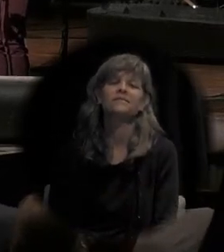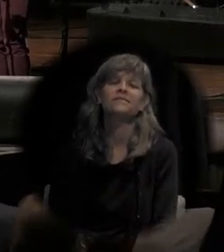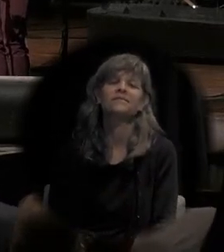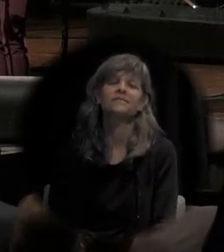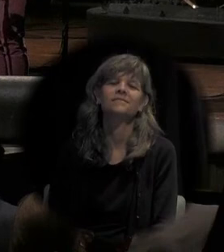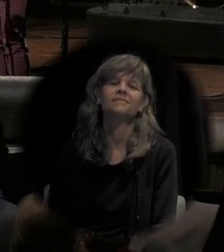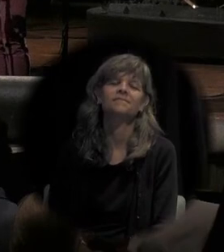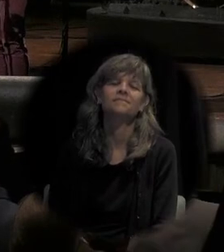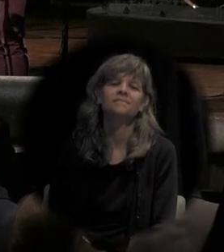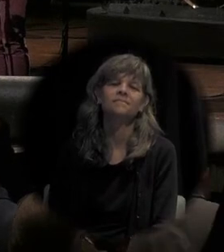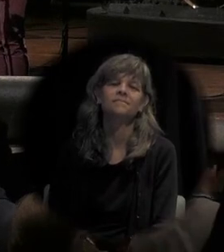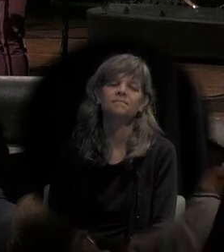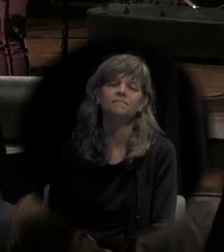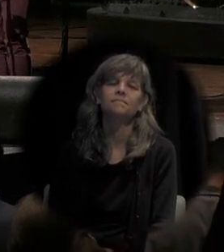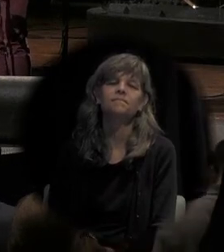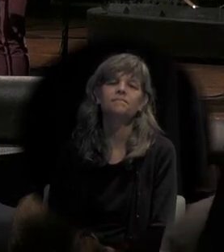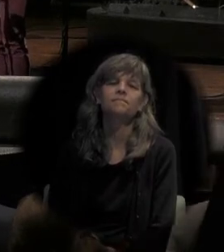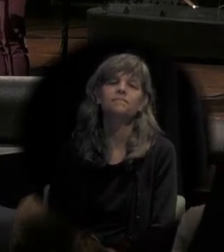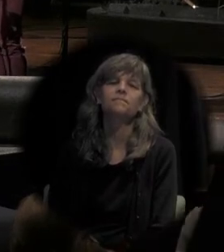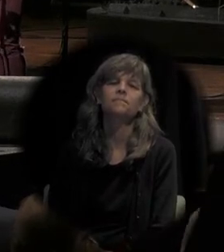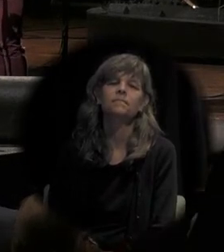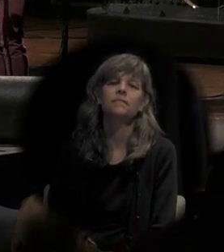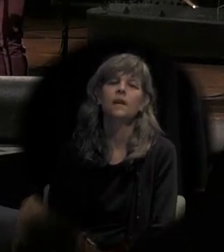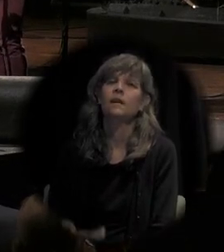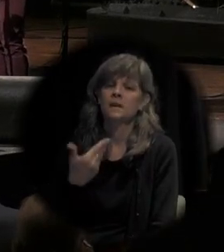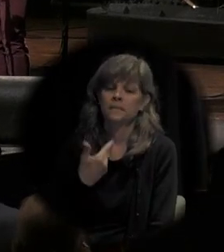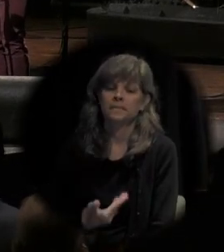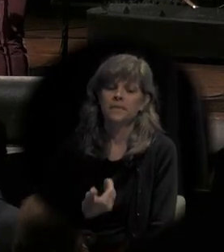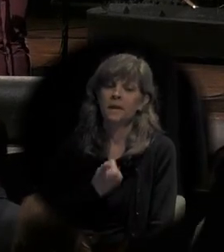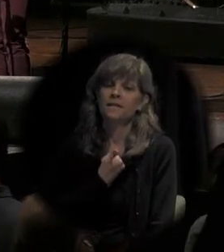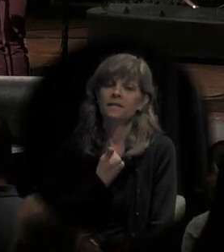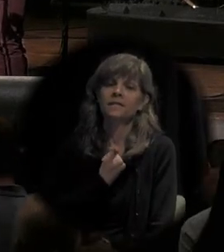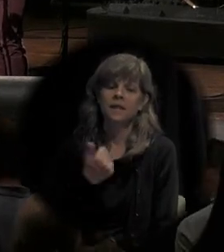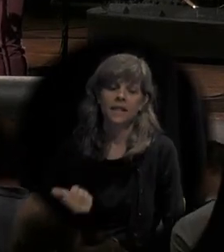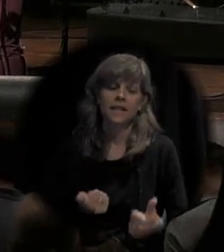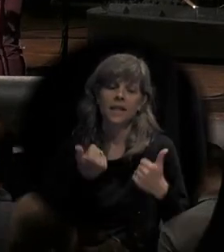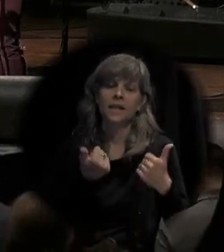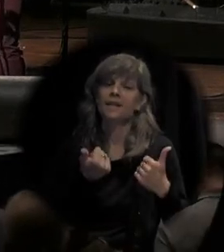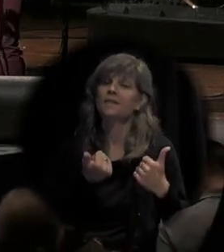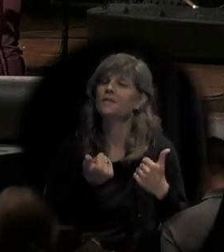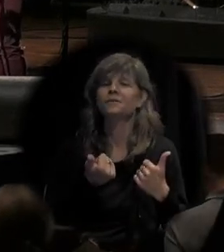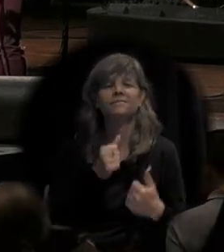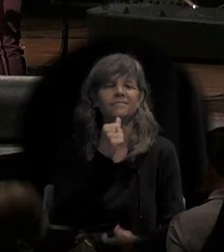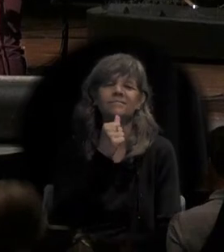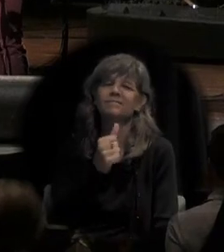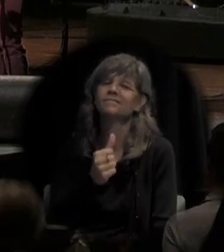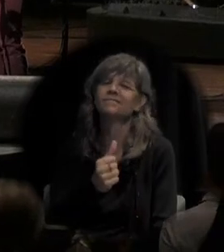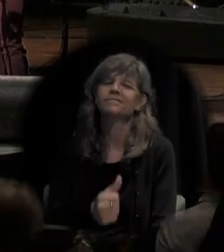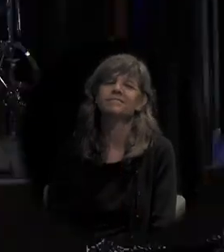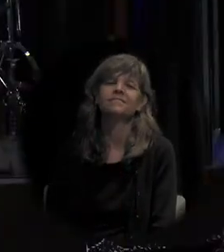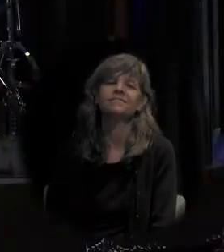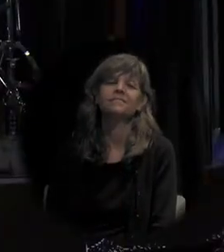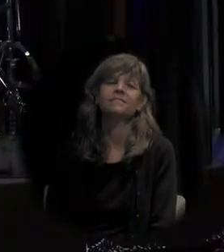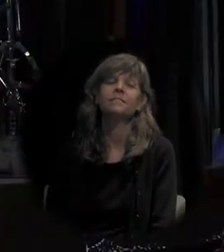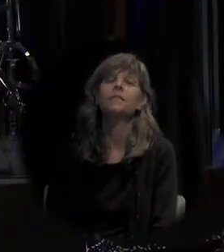death, where is your sting? No longer I who